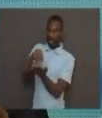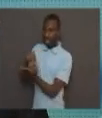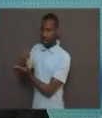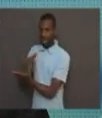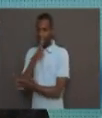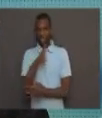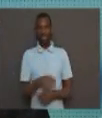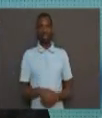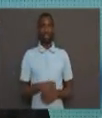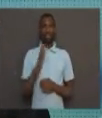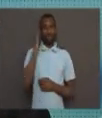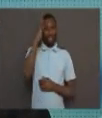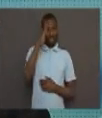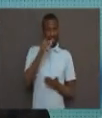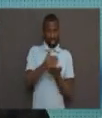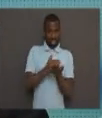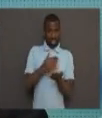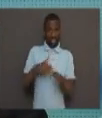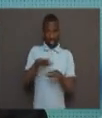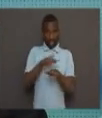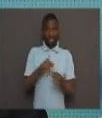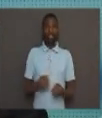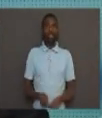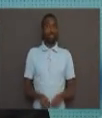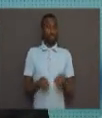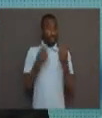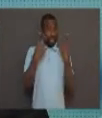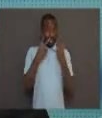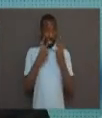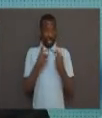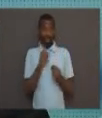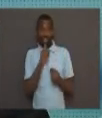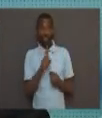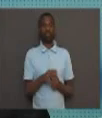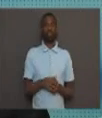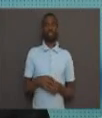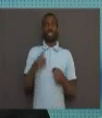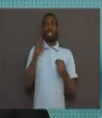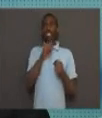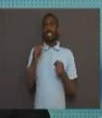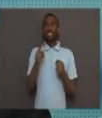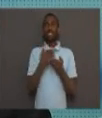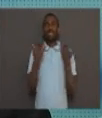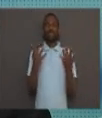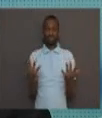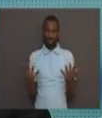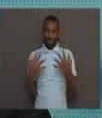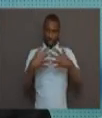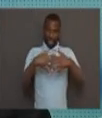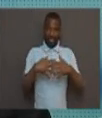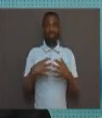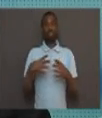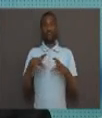In future lessons, we will look more closely at what happens when we combine